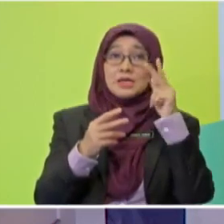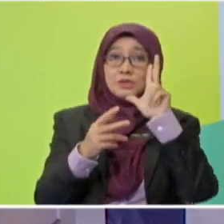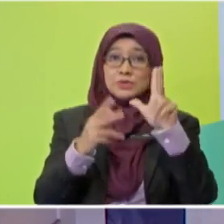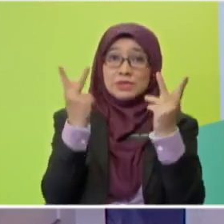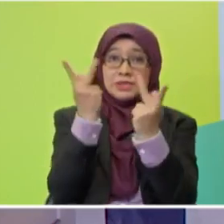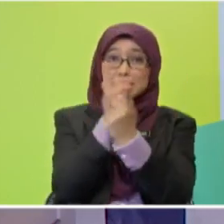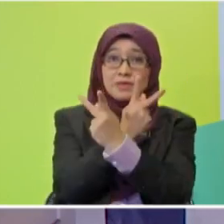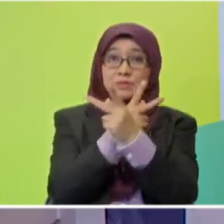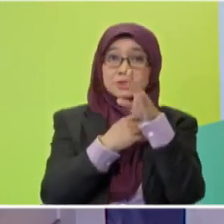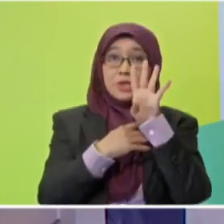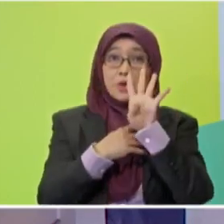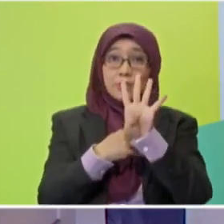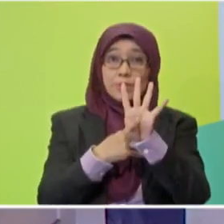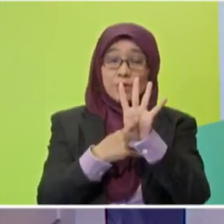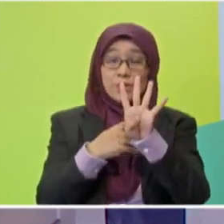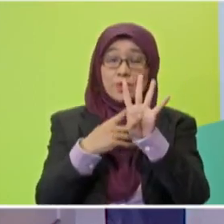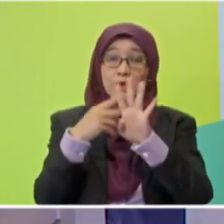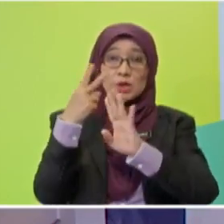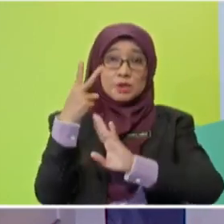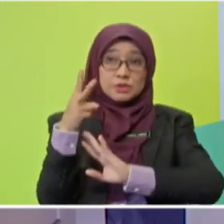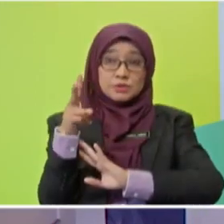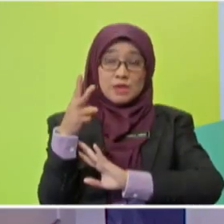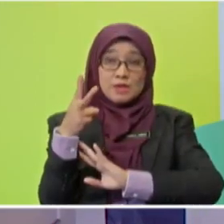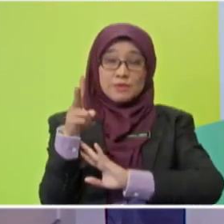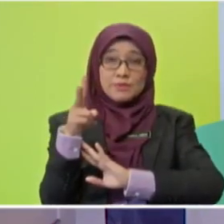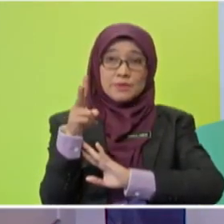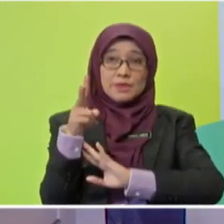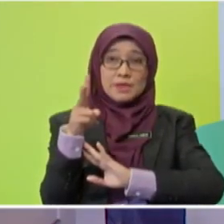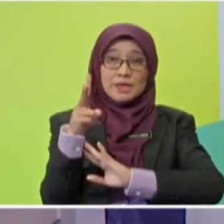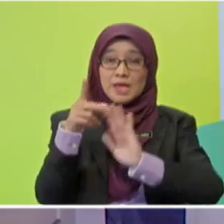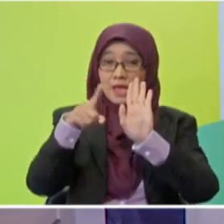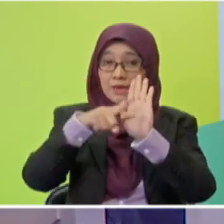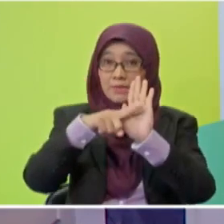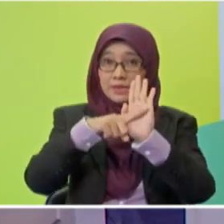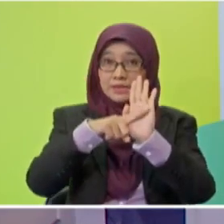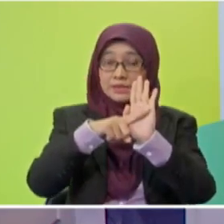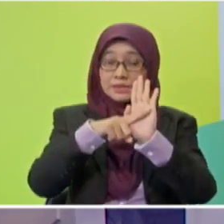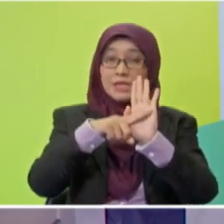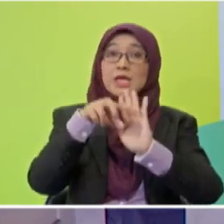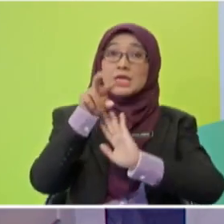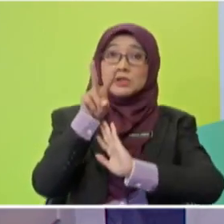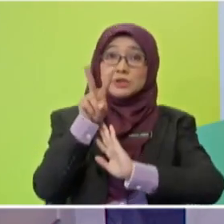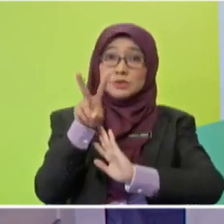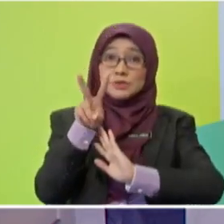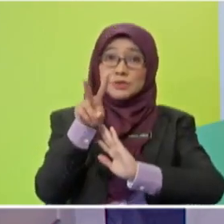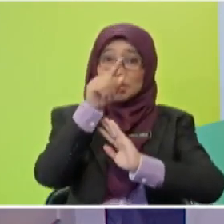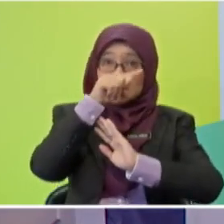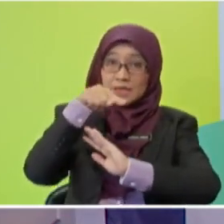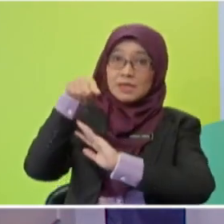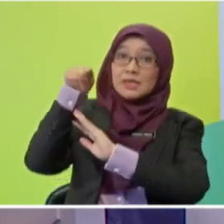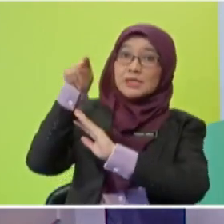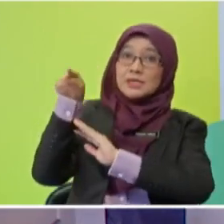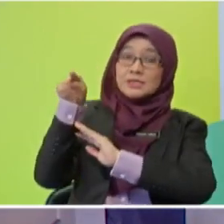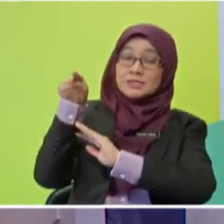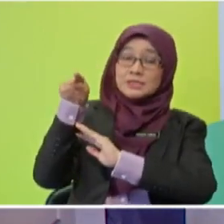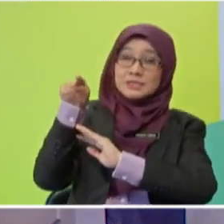you have an additional 2. Because we minus here 12. What is 12. the balance there? That will be 2. 2. Okay. You put it Right. here, 2. Now the new